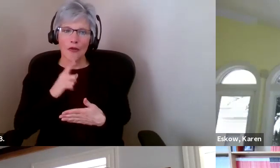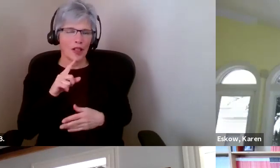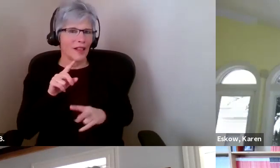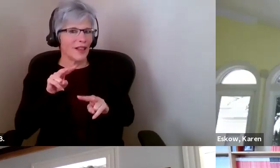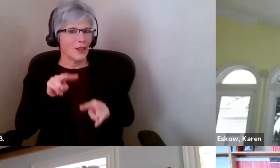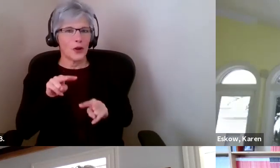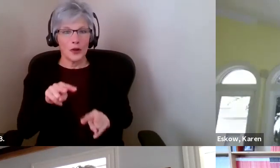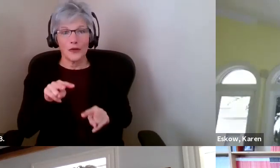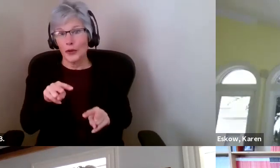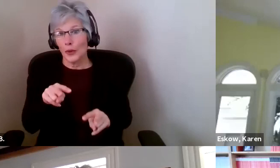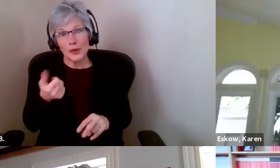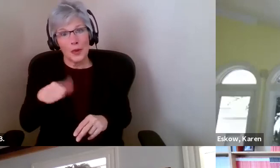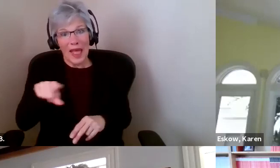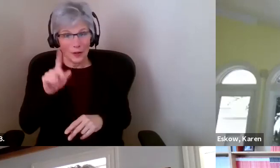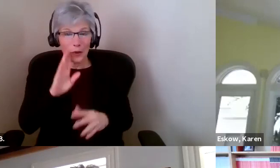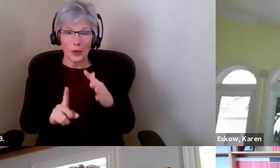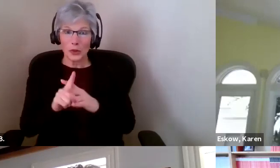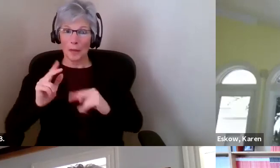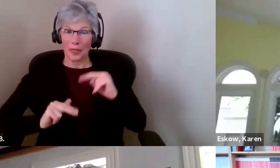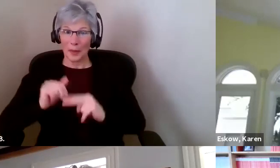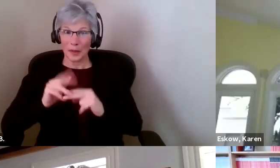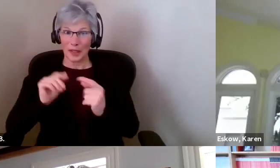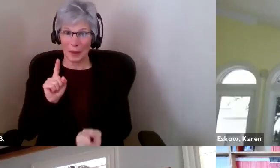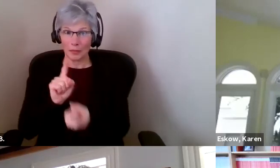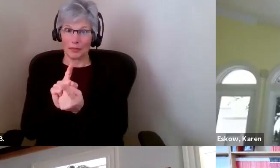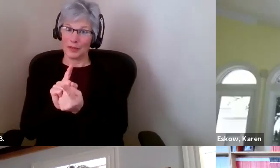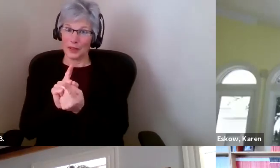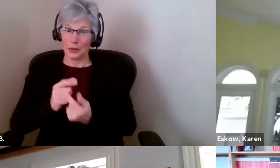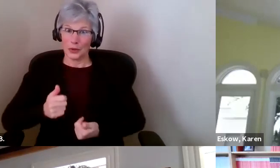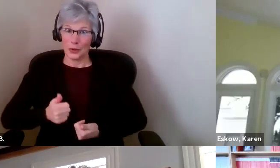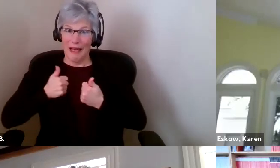be in the building and seeing you live rather than on my